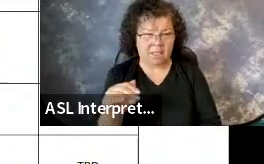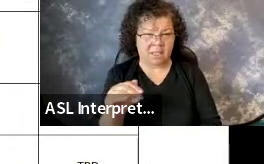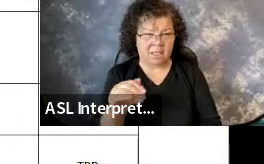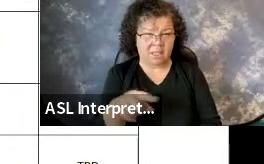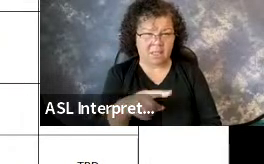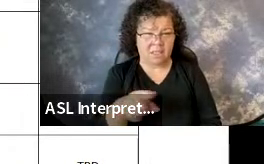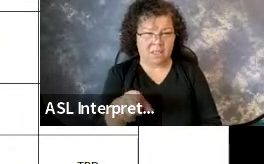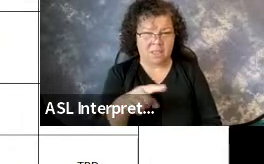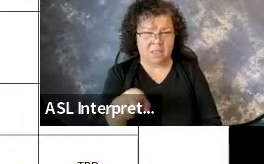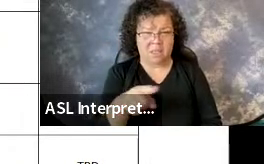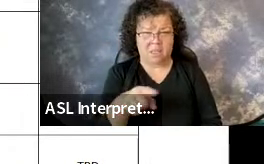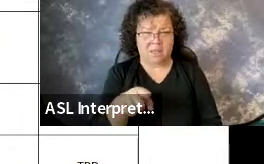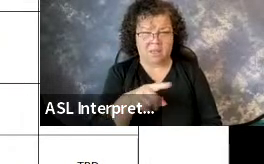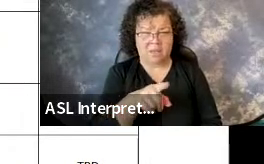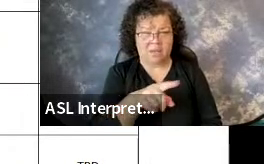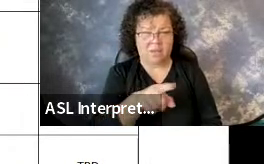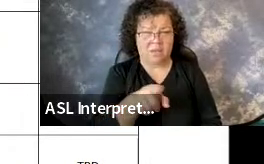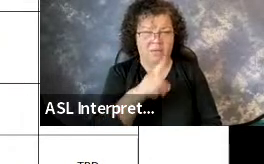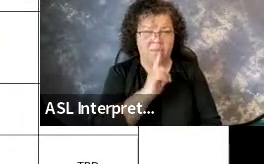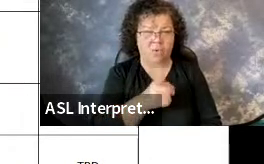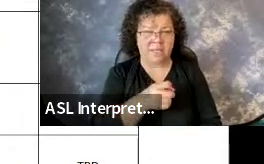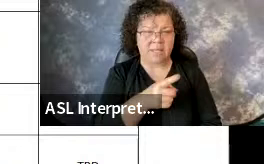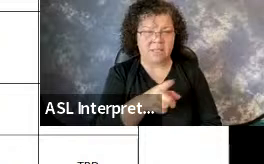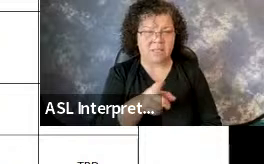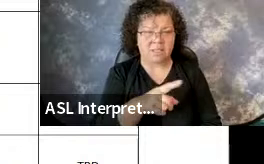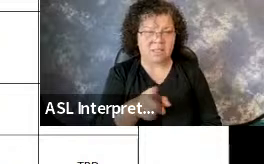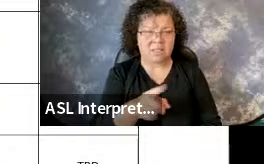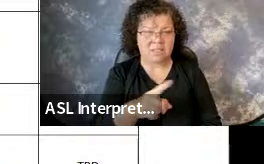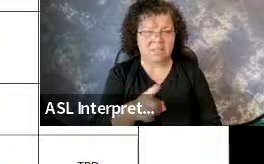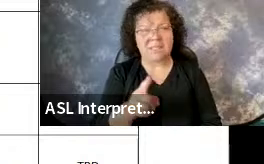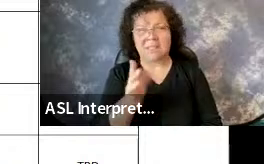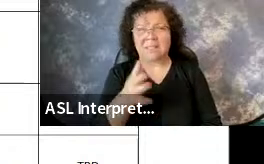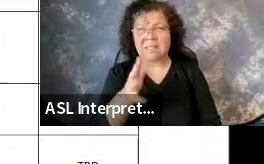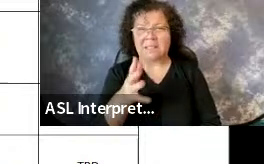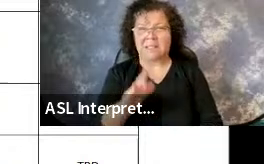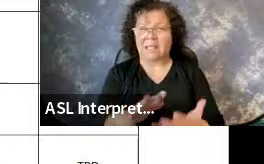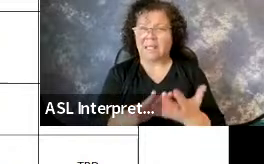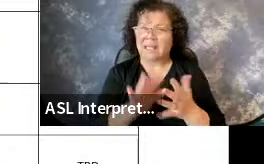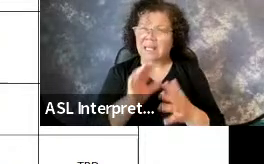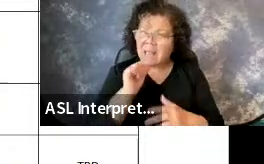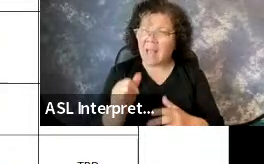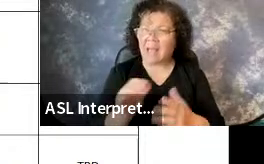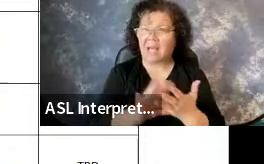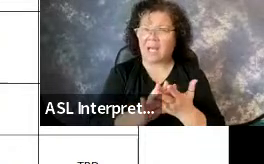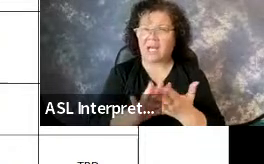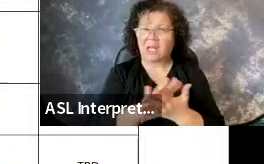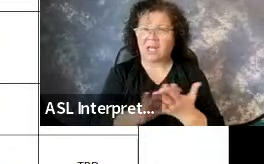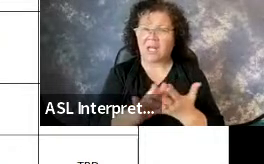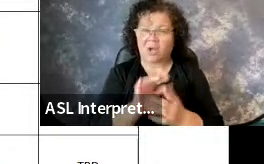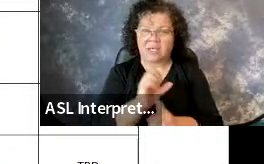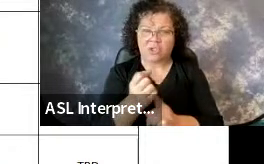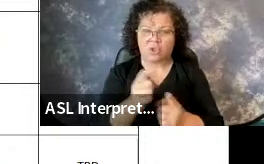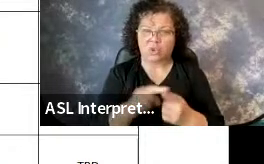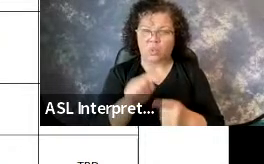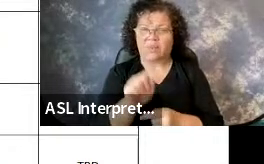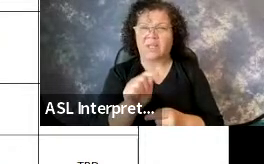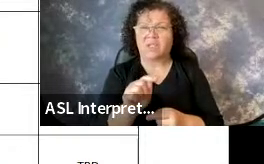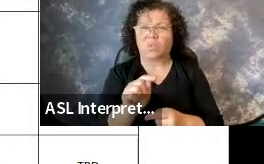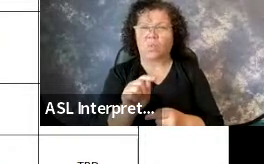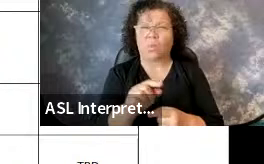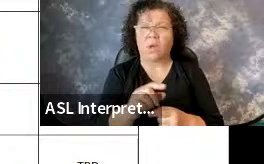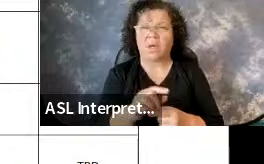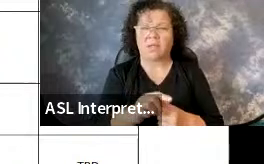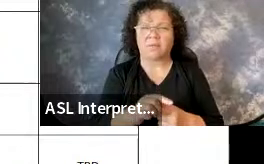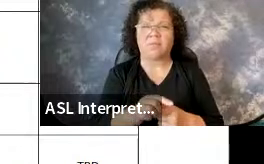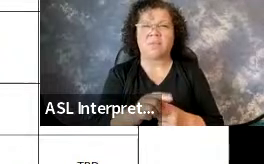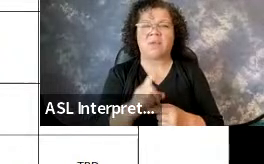there is. I didn't have quite as clear of, in addition to this one, other than there was. So there was a elevators